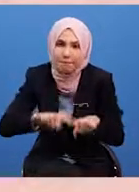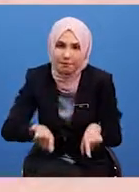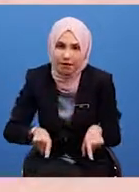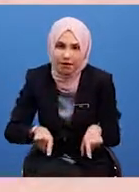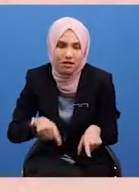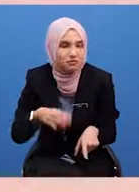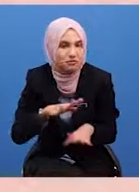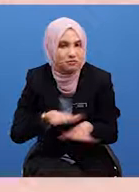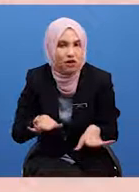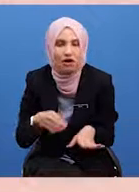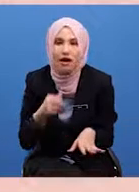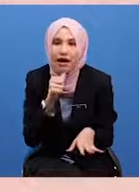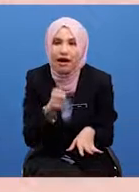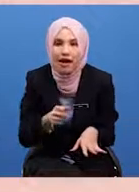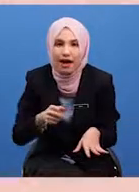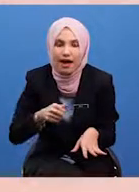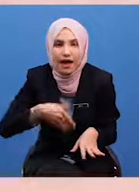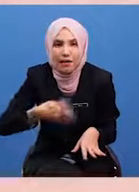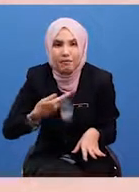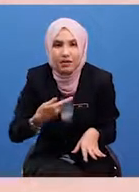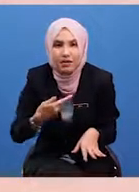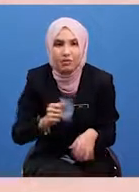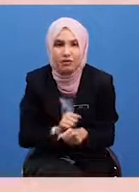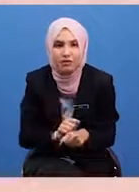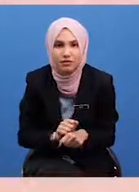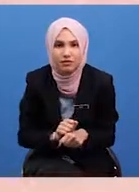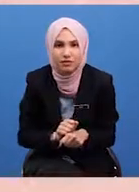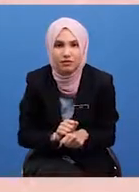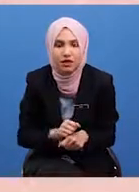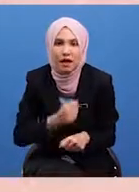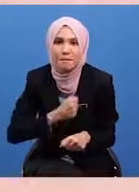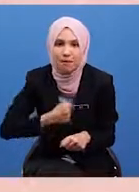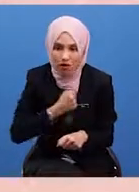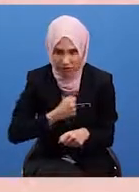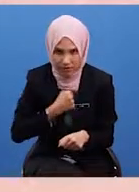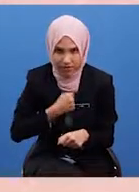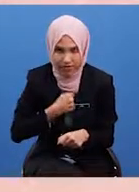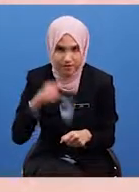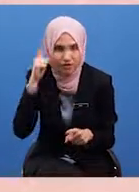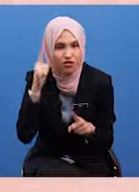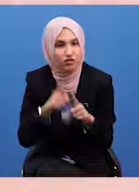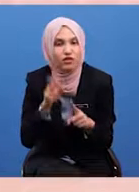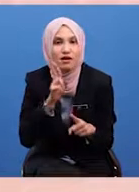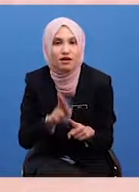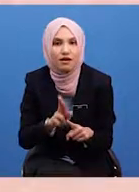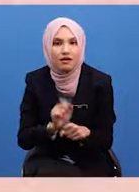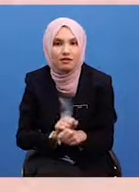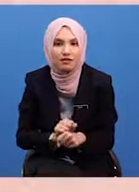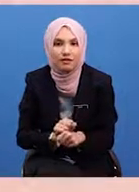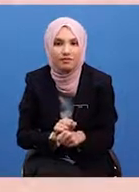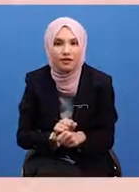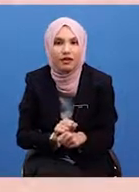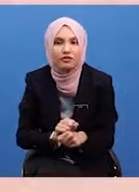with the situation, although Joff apologizes to her. She begins to have doubts about the